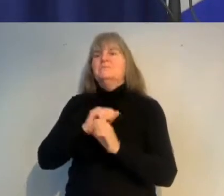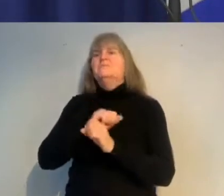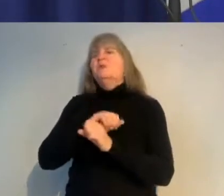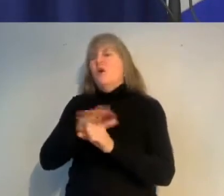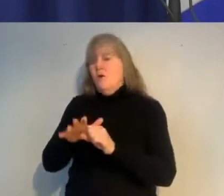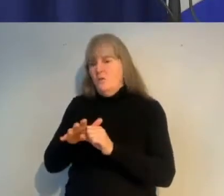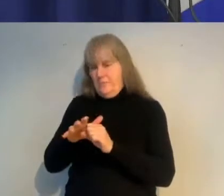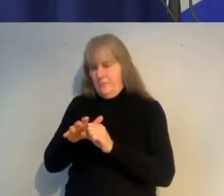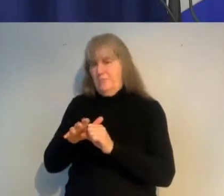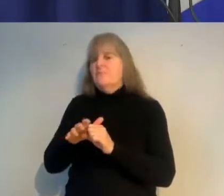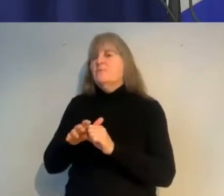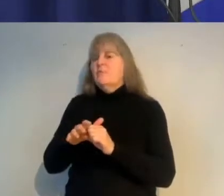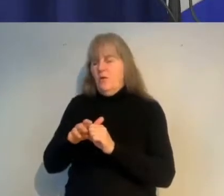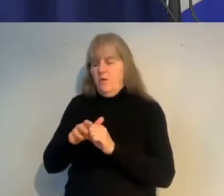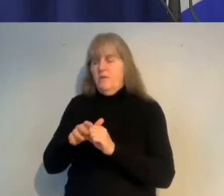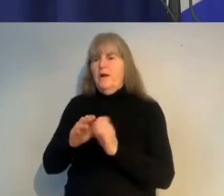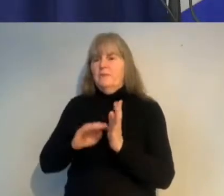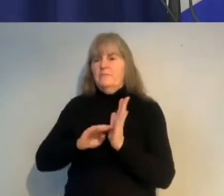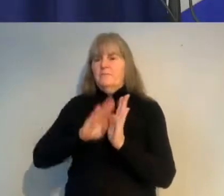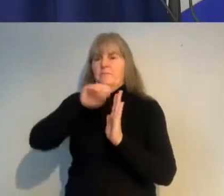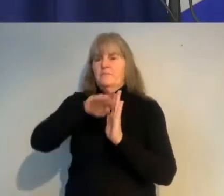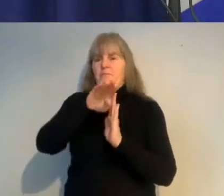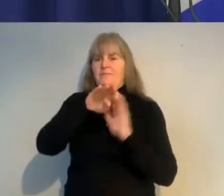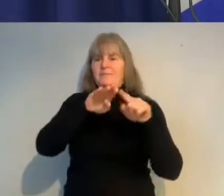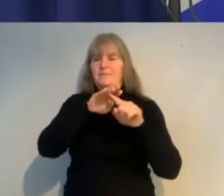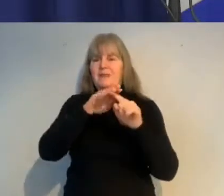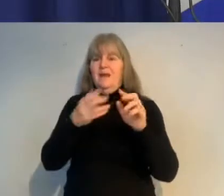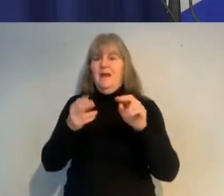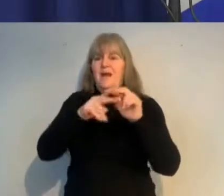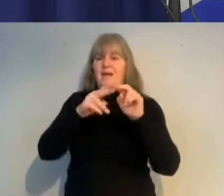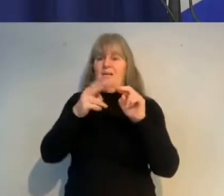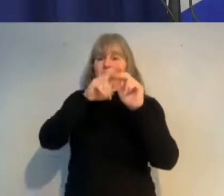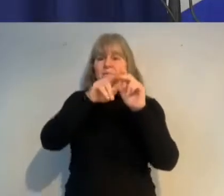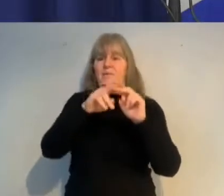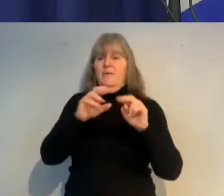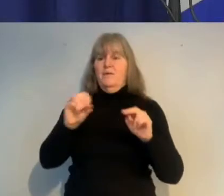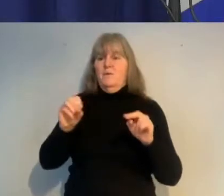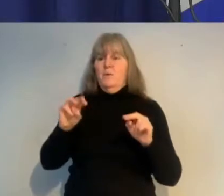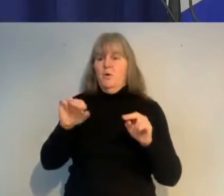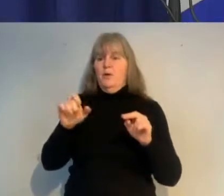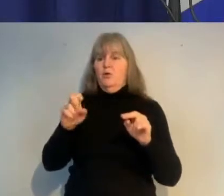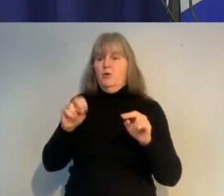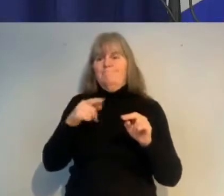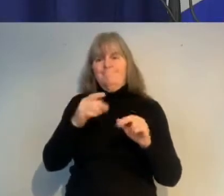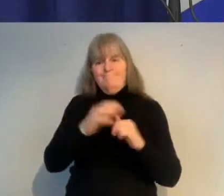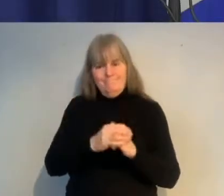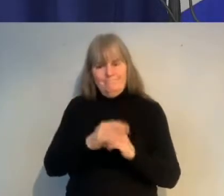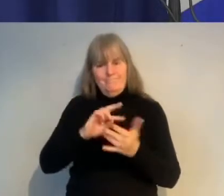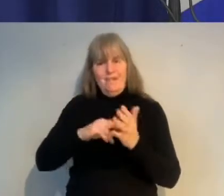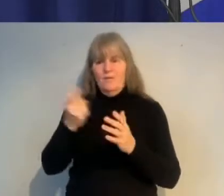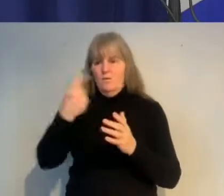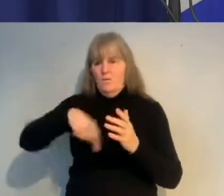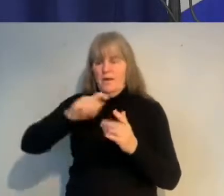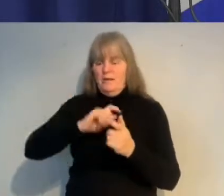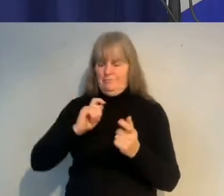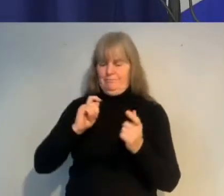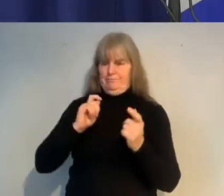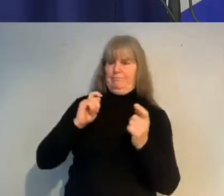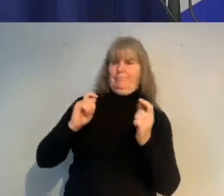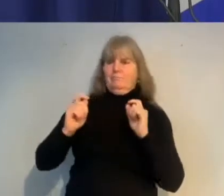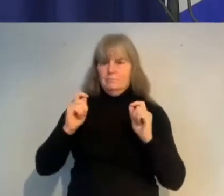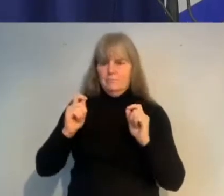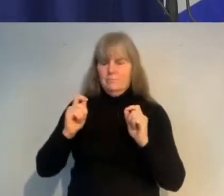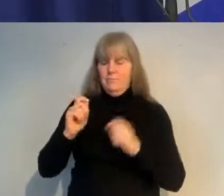with Omicron variant, and this means that we need to adapt. Omicron is like a blizzard